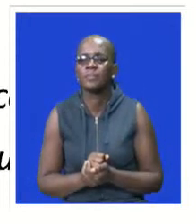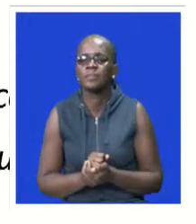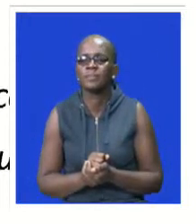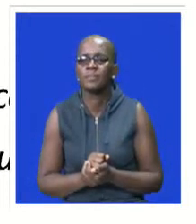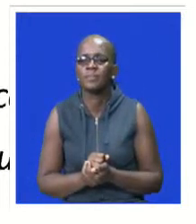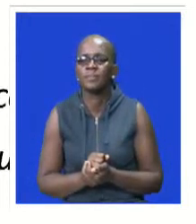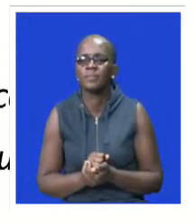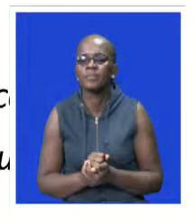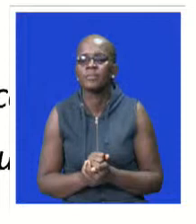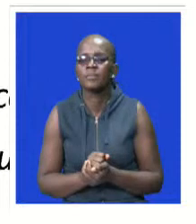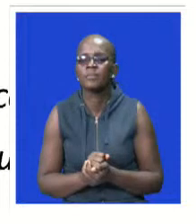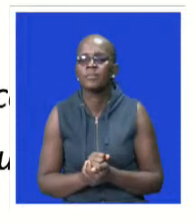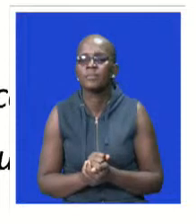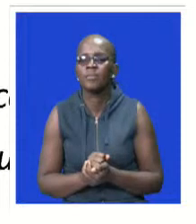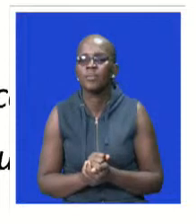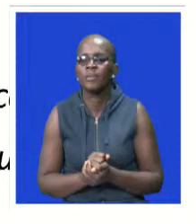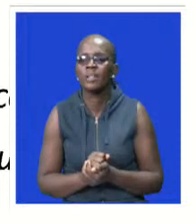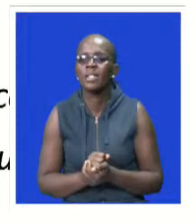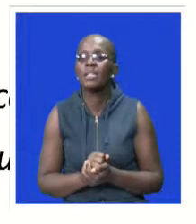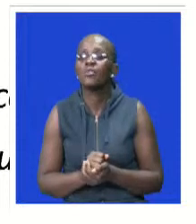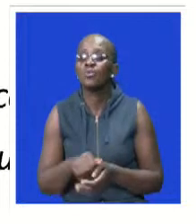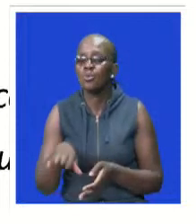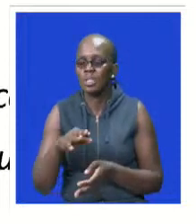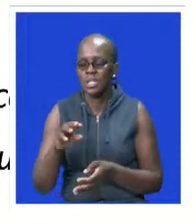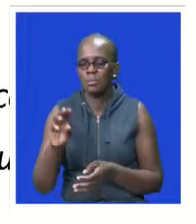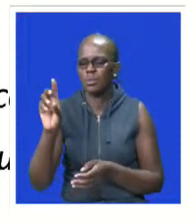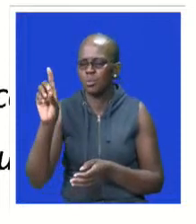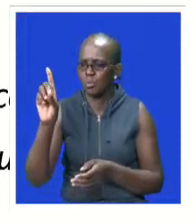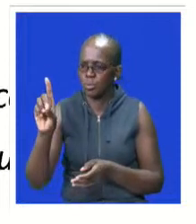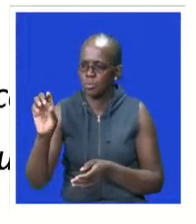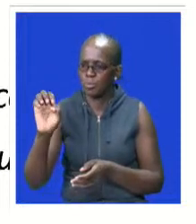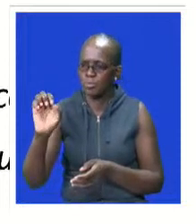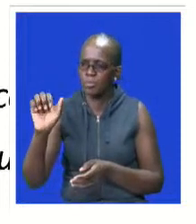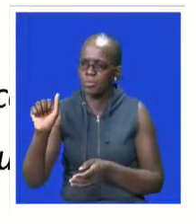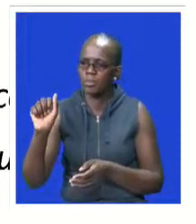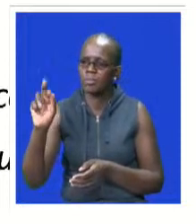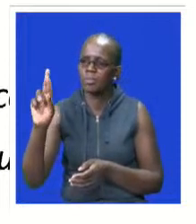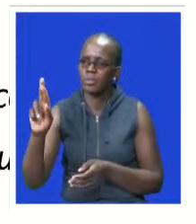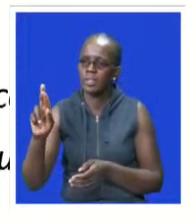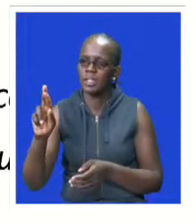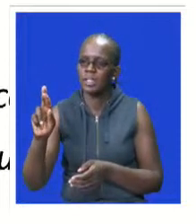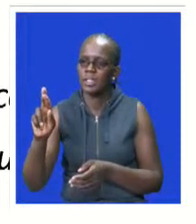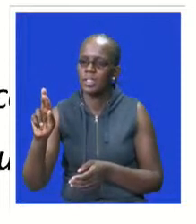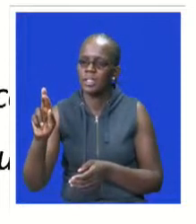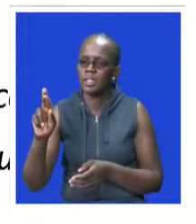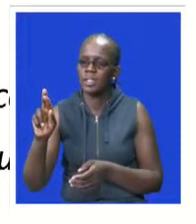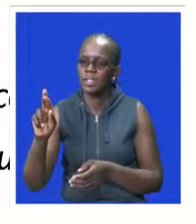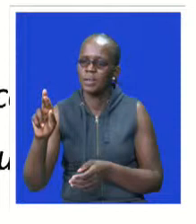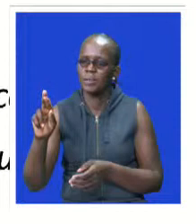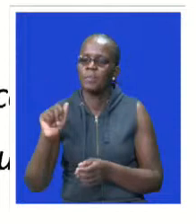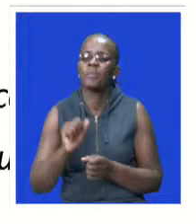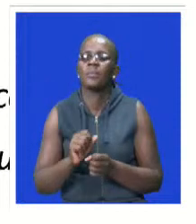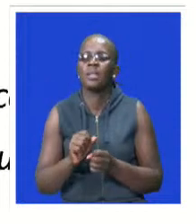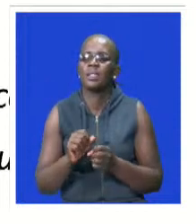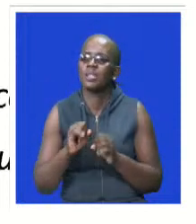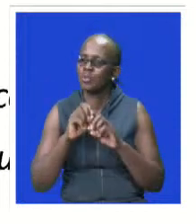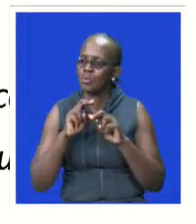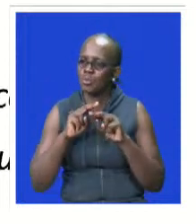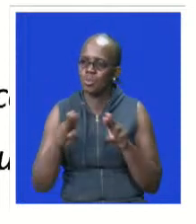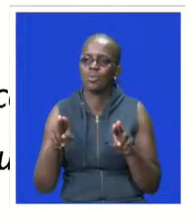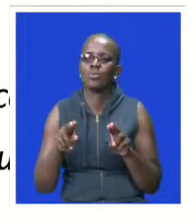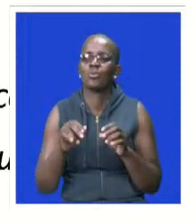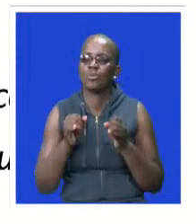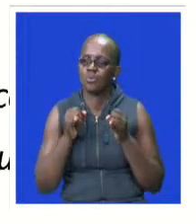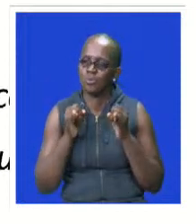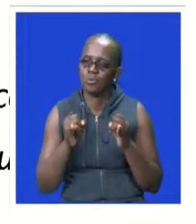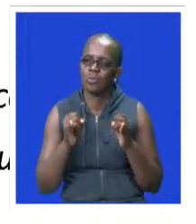And dear is an informal, right? Okay, rather, it's a way that you are showing what? That you are greeting that particular friend of yours.